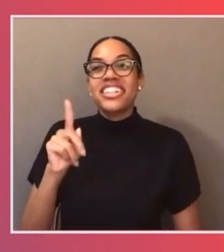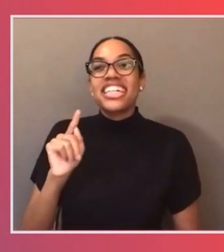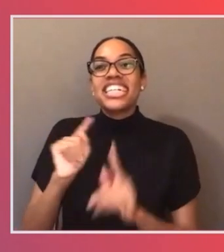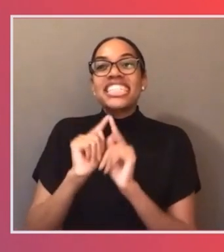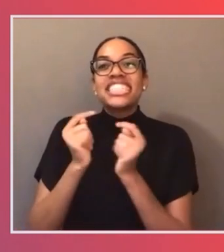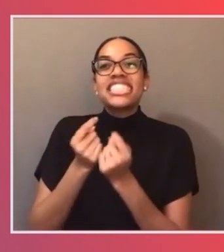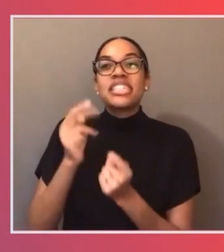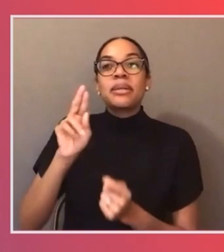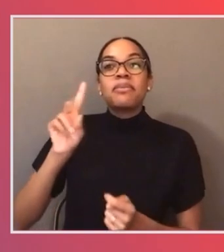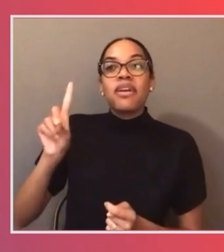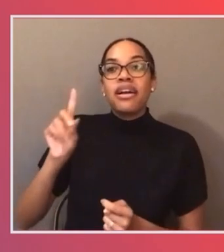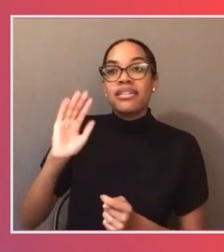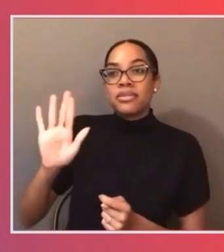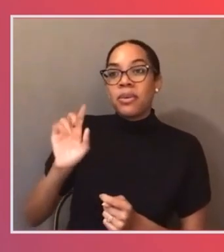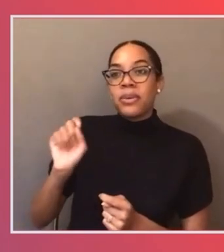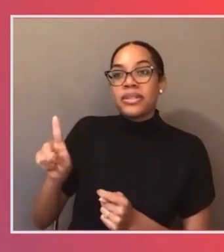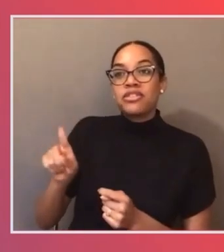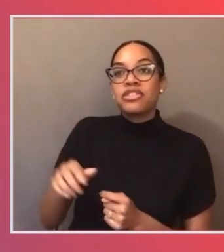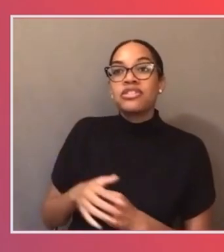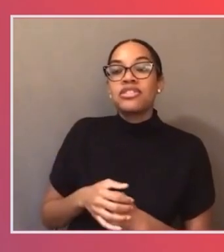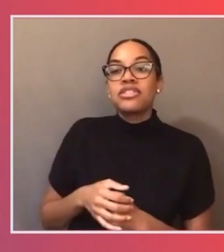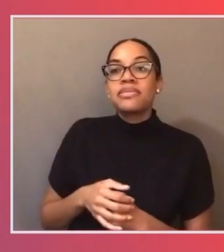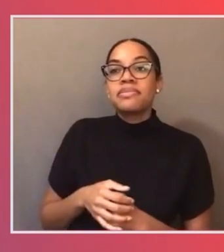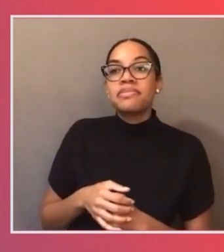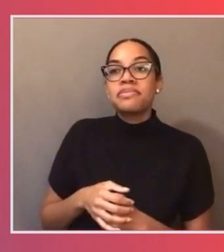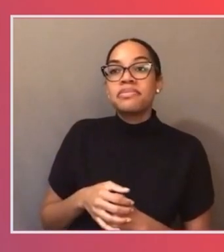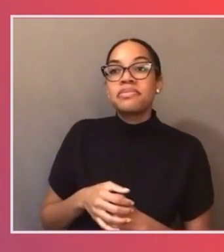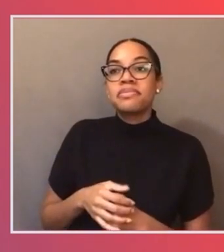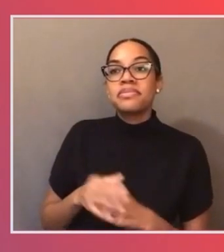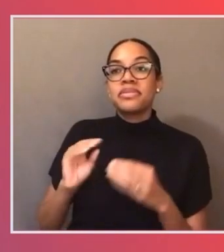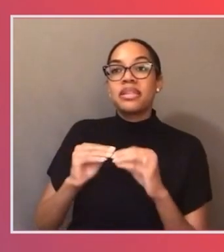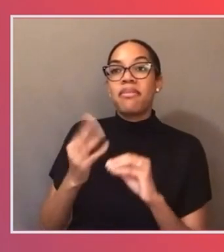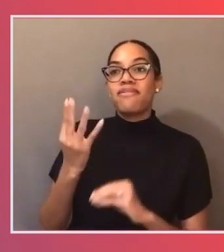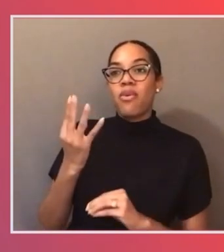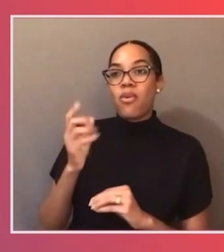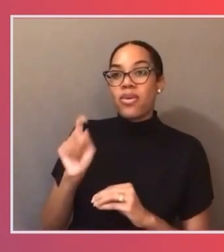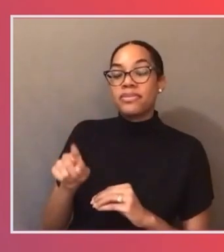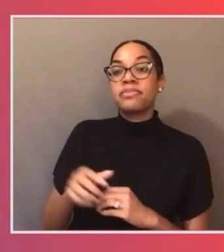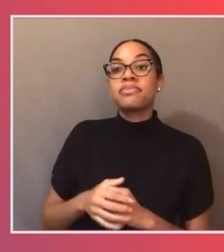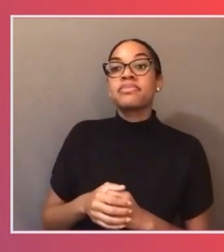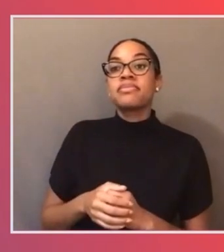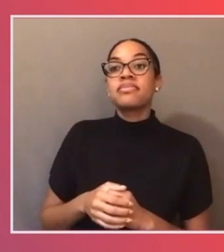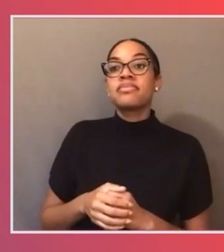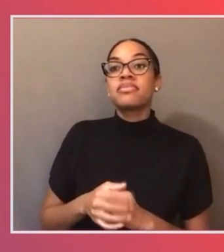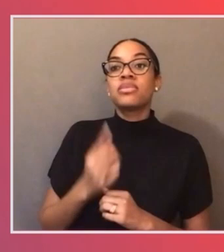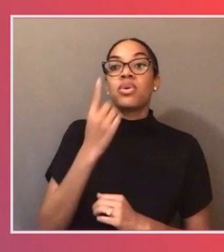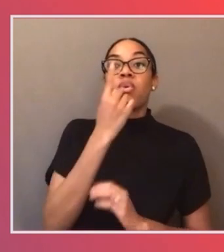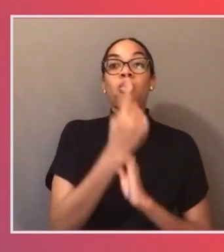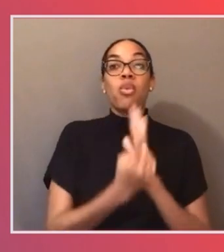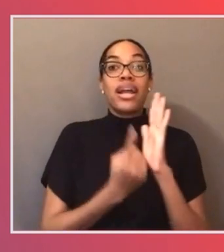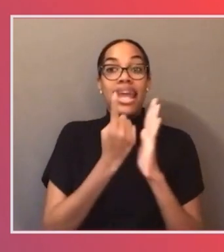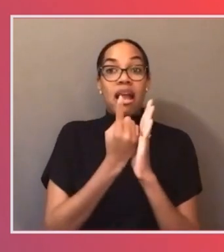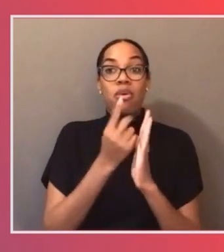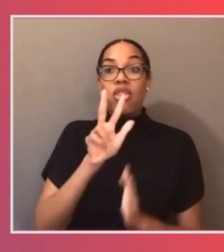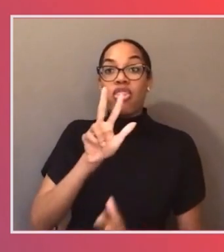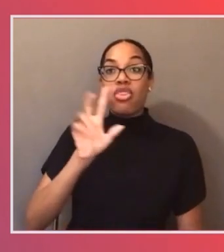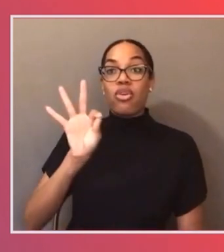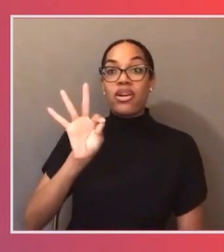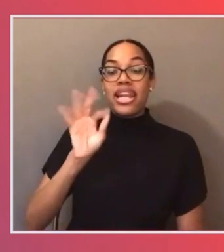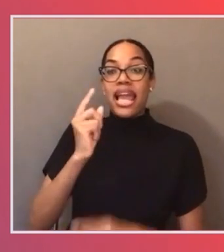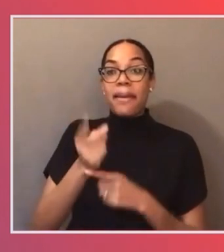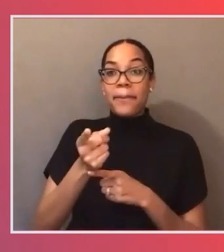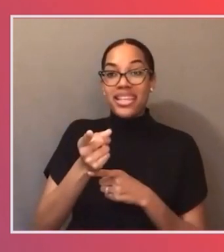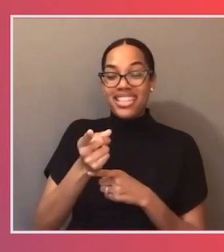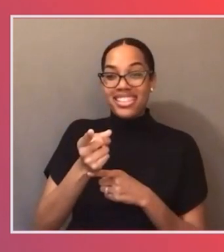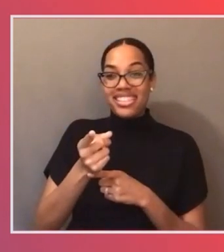Question number 4. 1 hour, 39 minutes, 22 seconds into Endgame. Steve and Tony